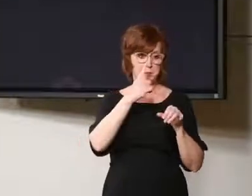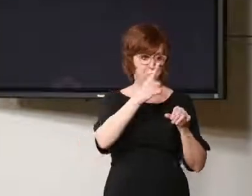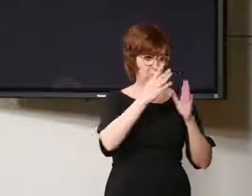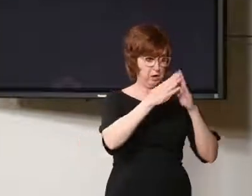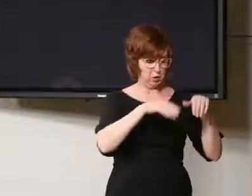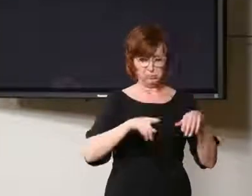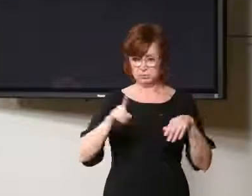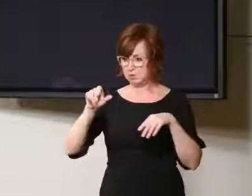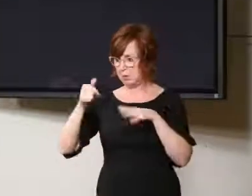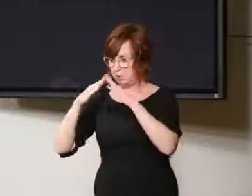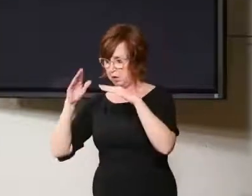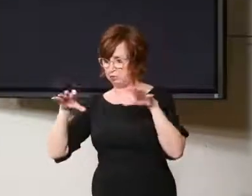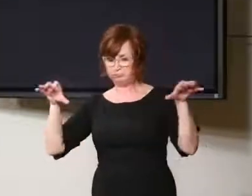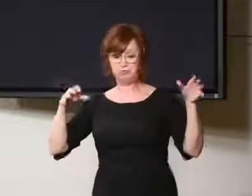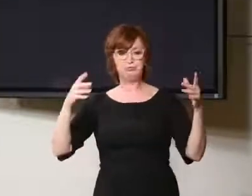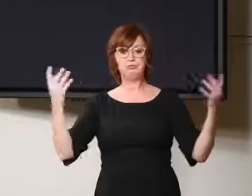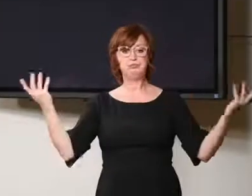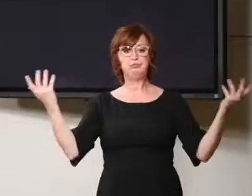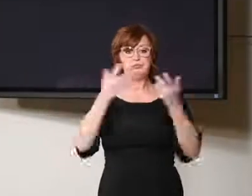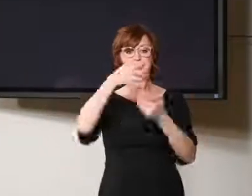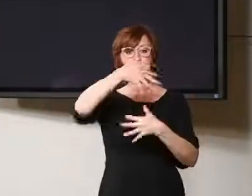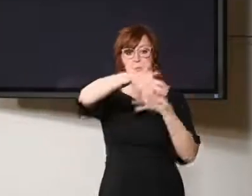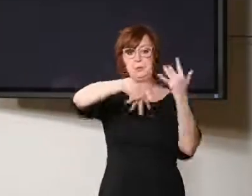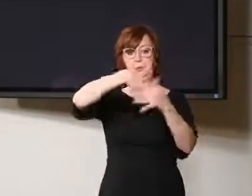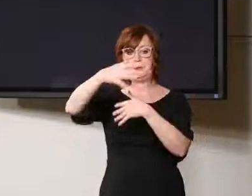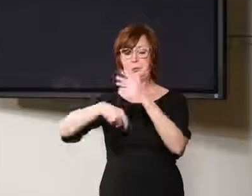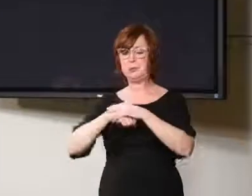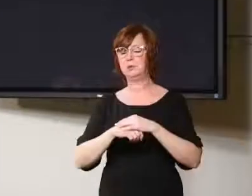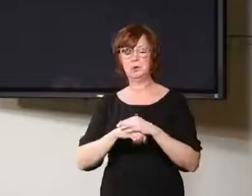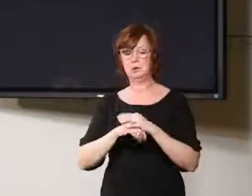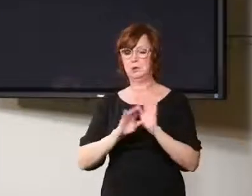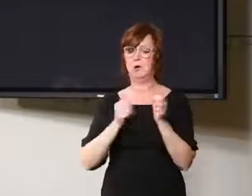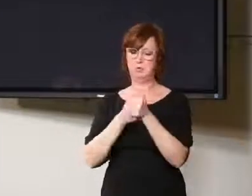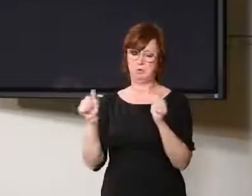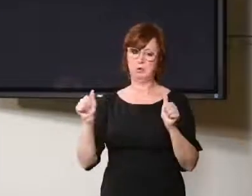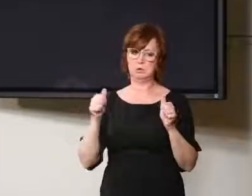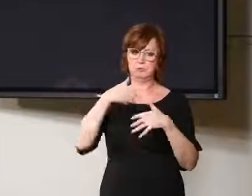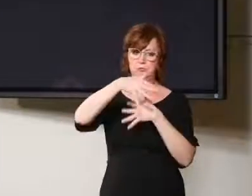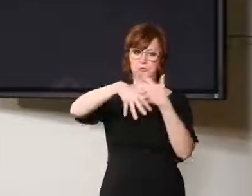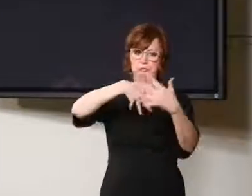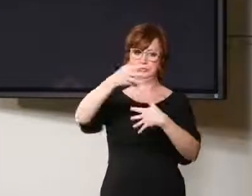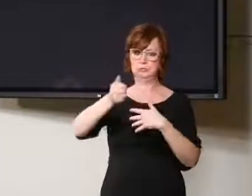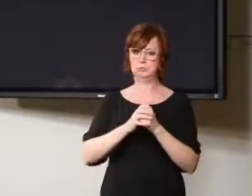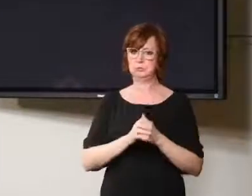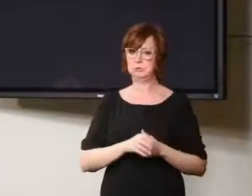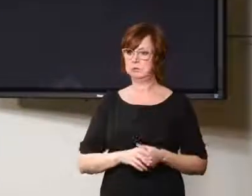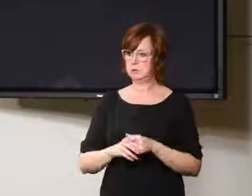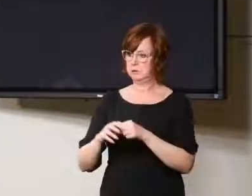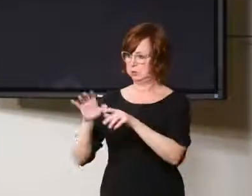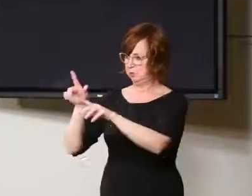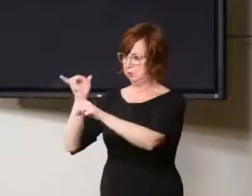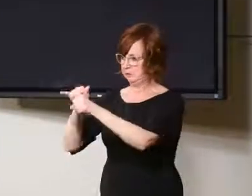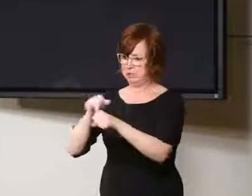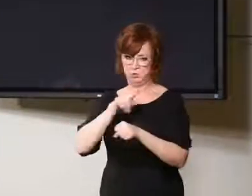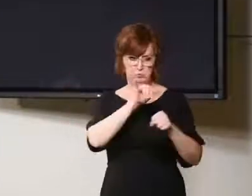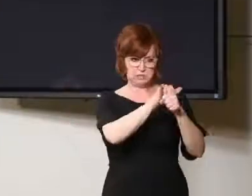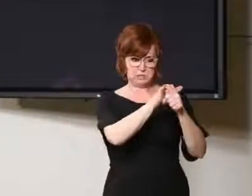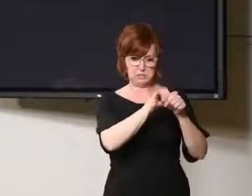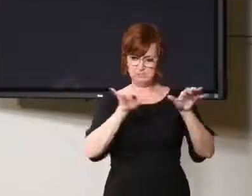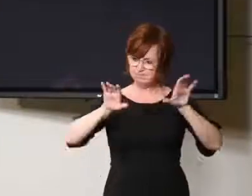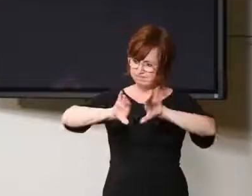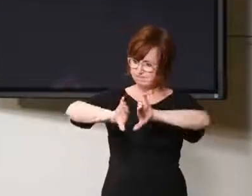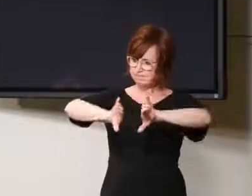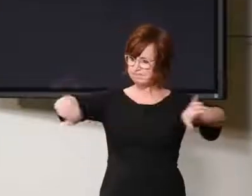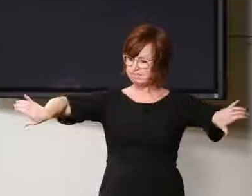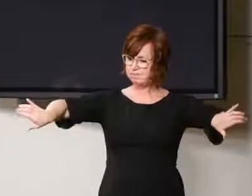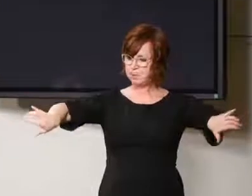the reason why we do that for people who are asymptomatic is precisely because there is no way to predict which community and which household may